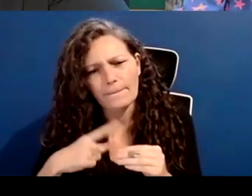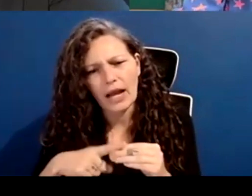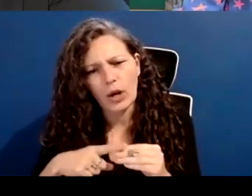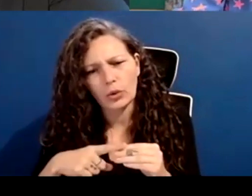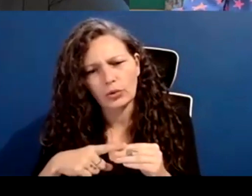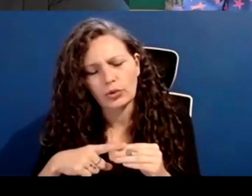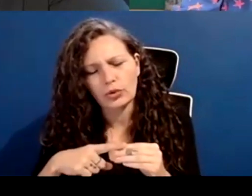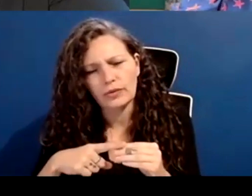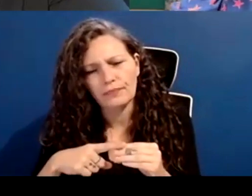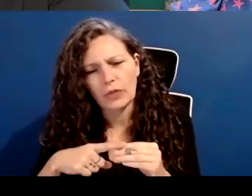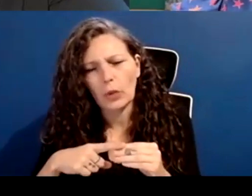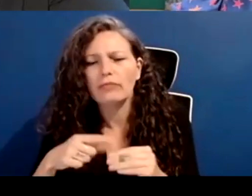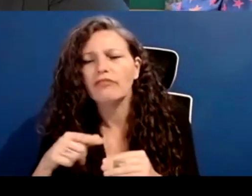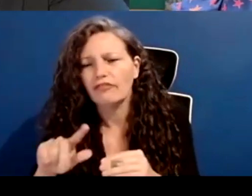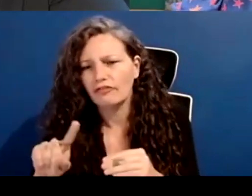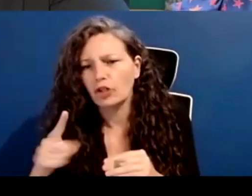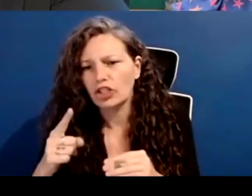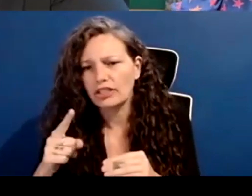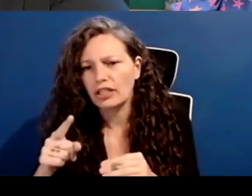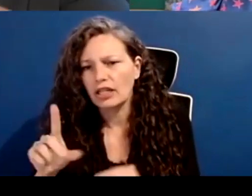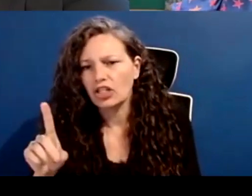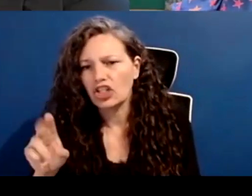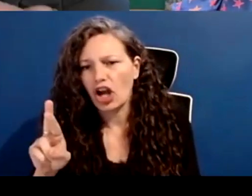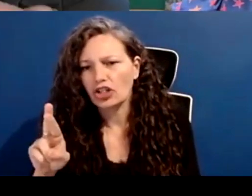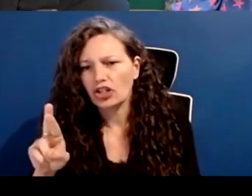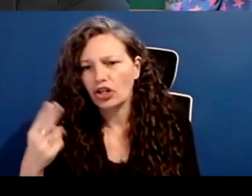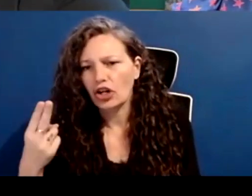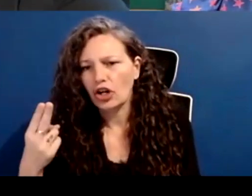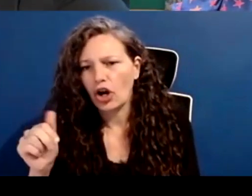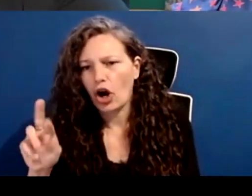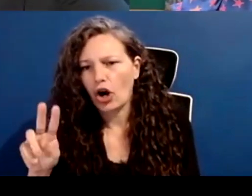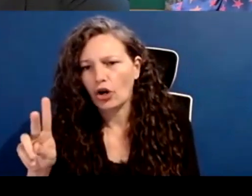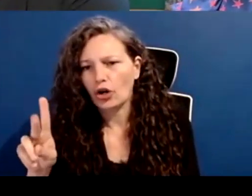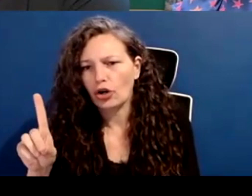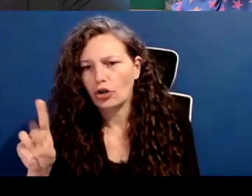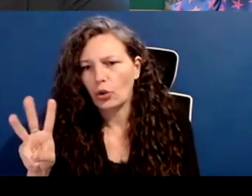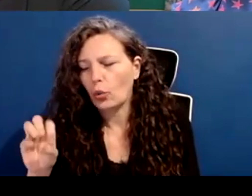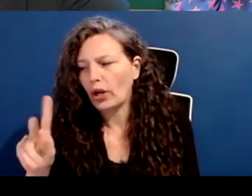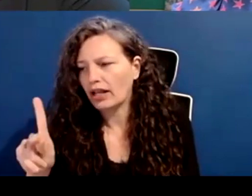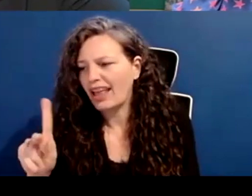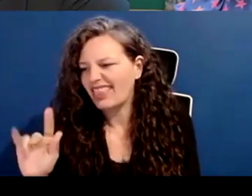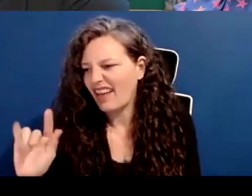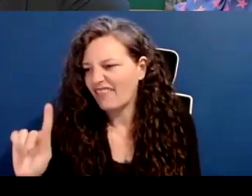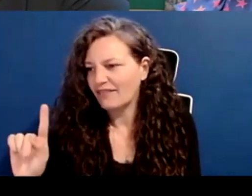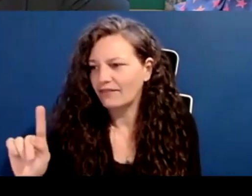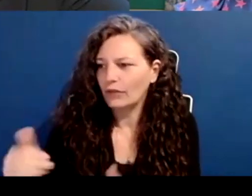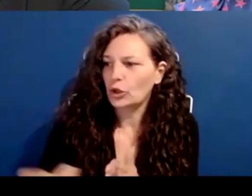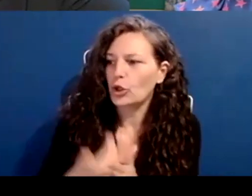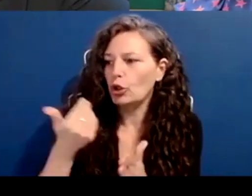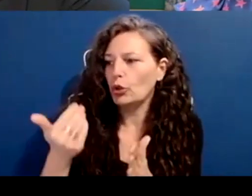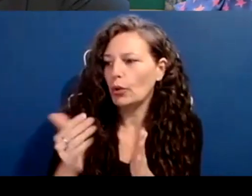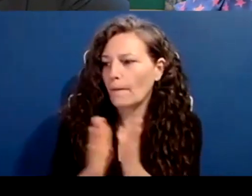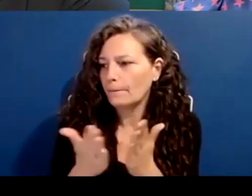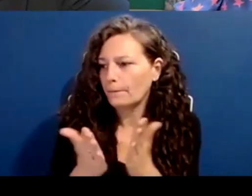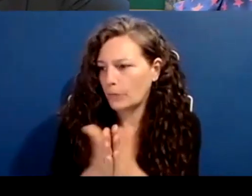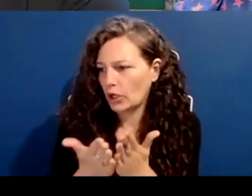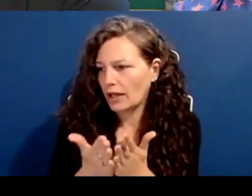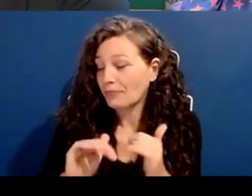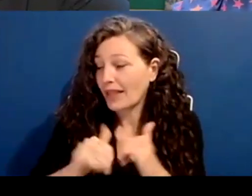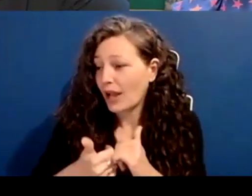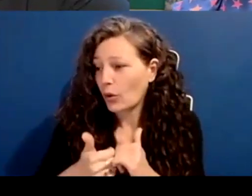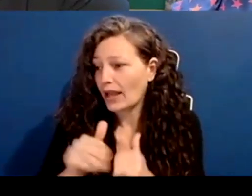Hardwick. In your new book, How Ableism Fuels Racism, Dismantling the Hierarchy of Bodies in the